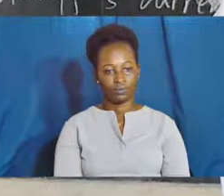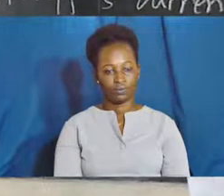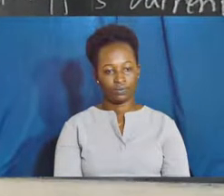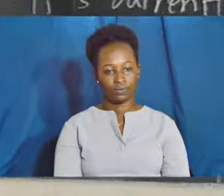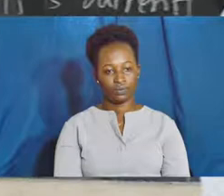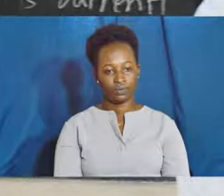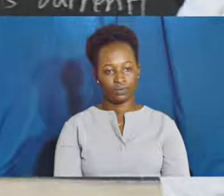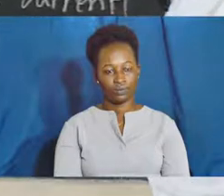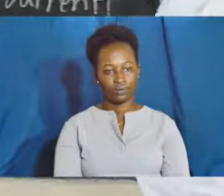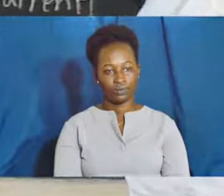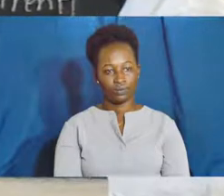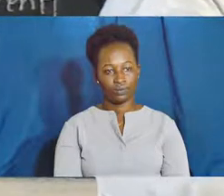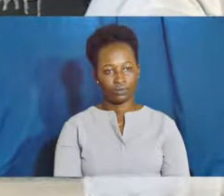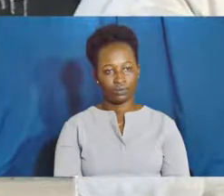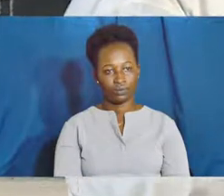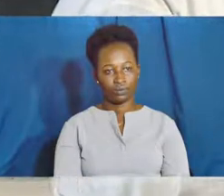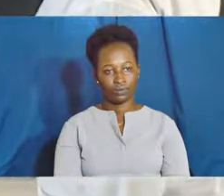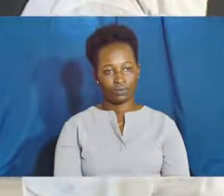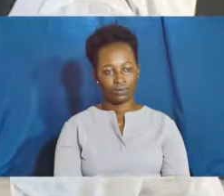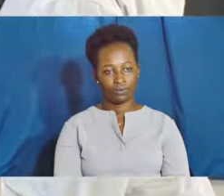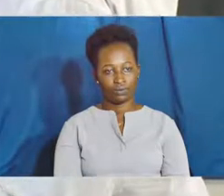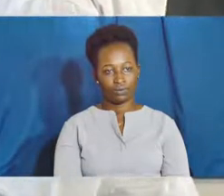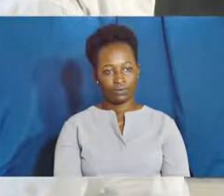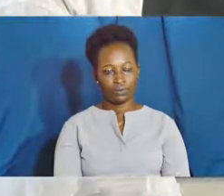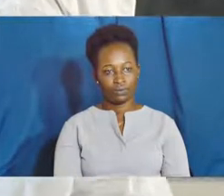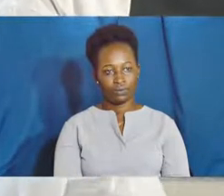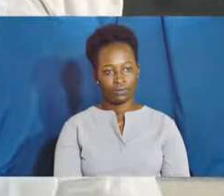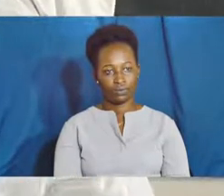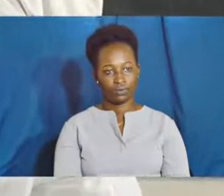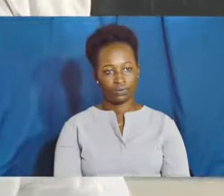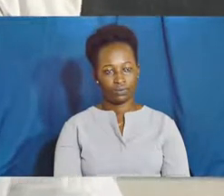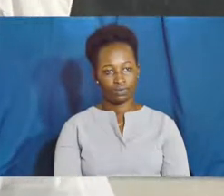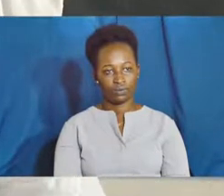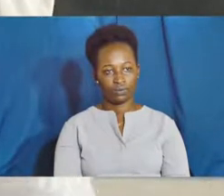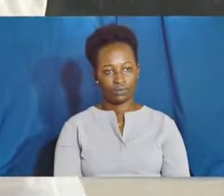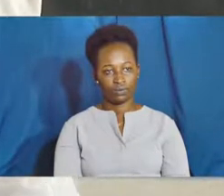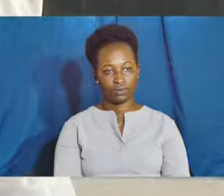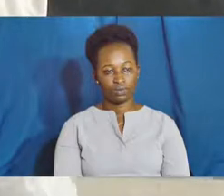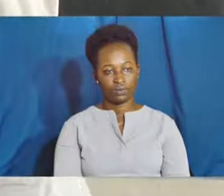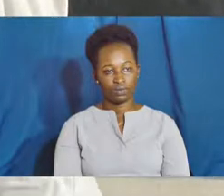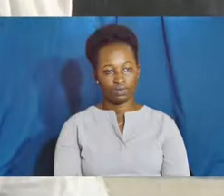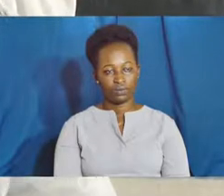the sum of current into a junction or a node